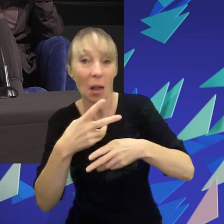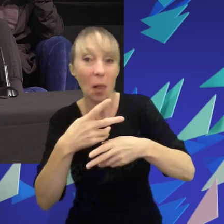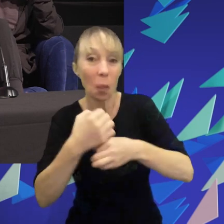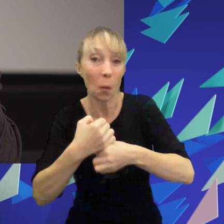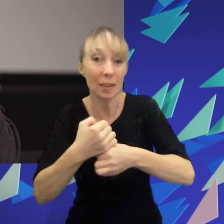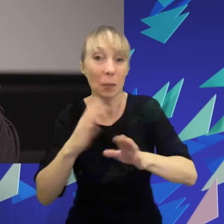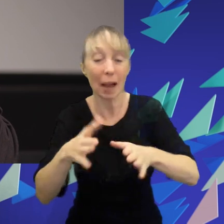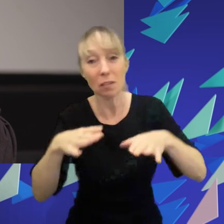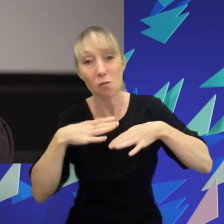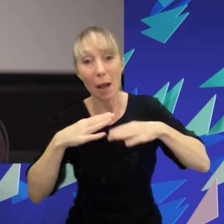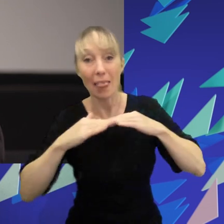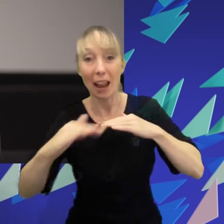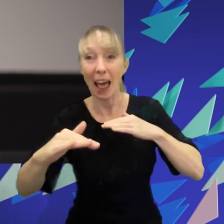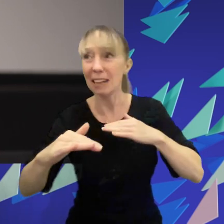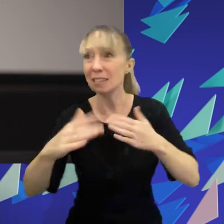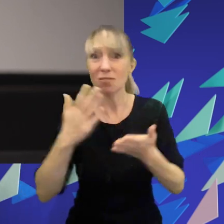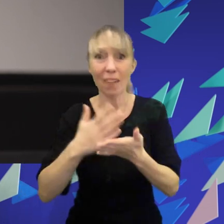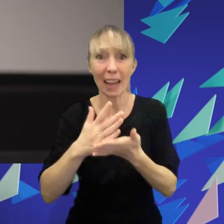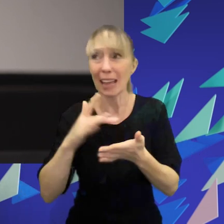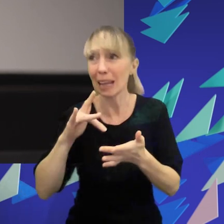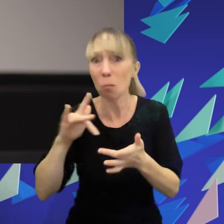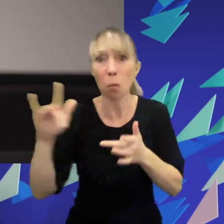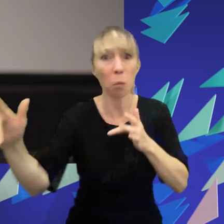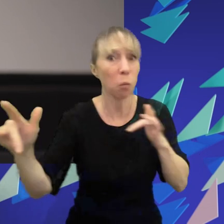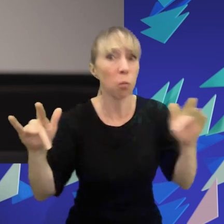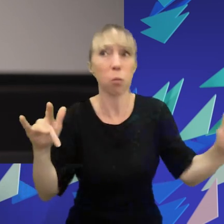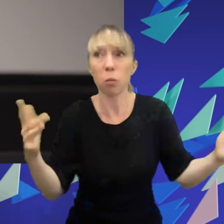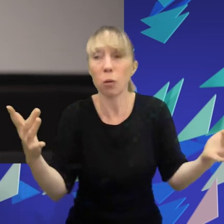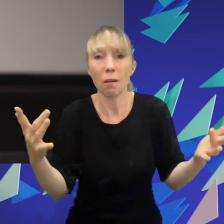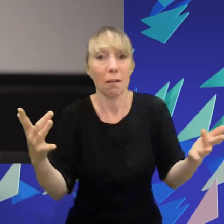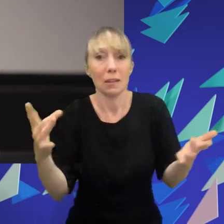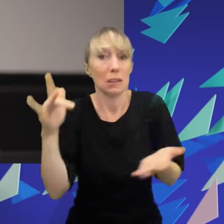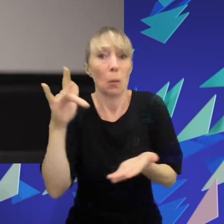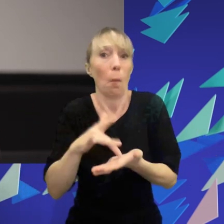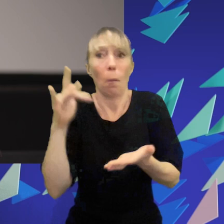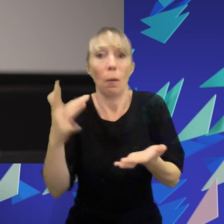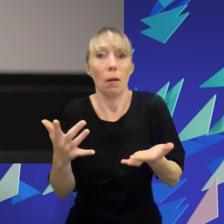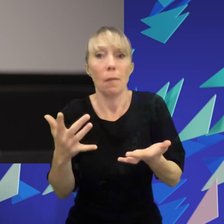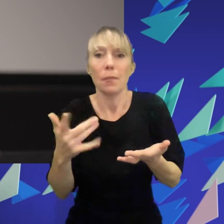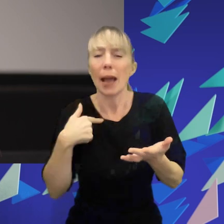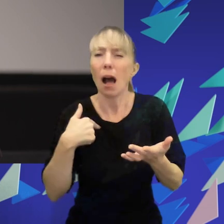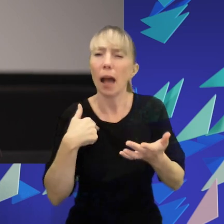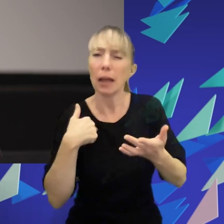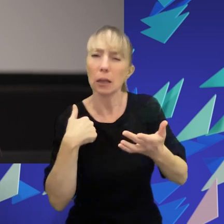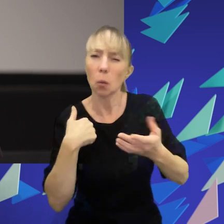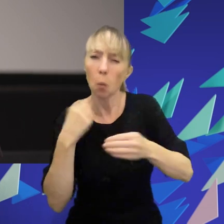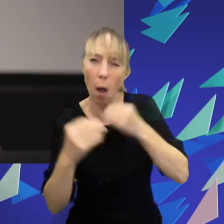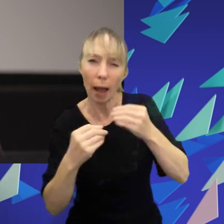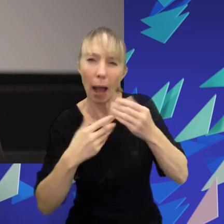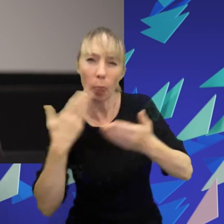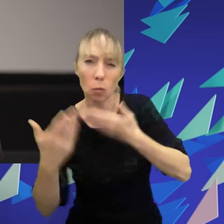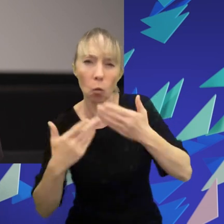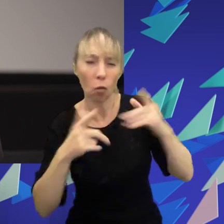middle of nowhere. Those kind of things has to be taken in consideration. And then I storyboard all of these sequences. And then Chivo and